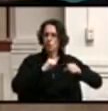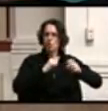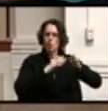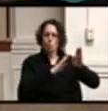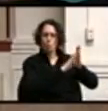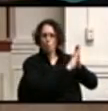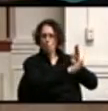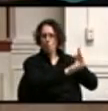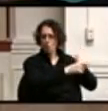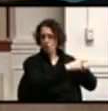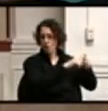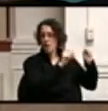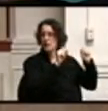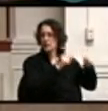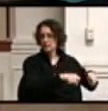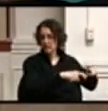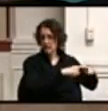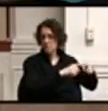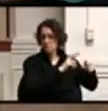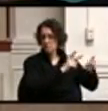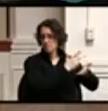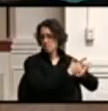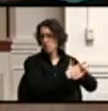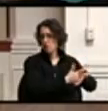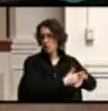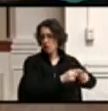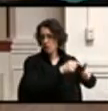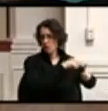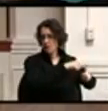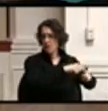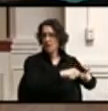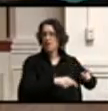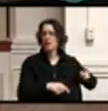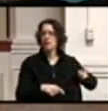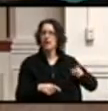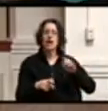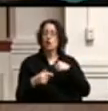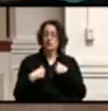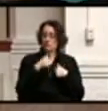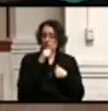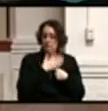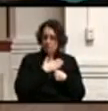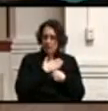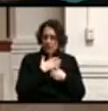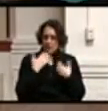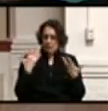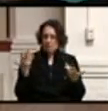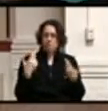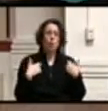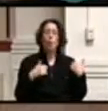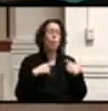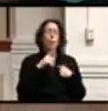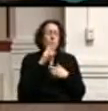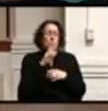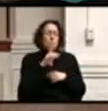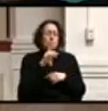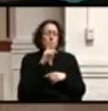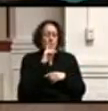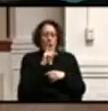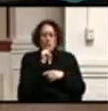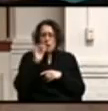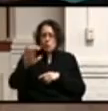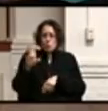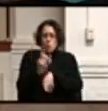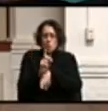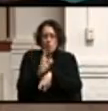parking. It's not much further to walk than the corner of that lot. It's not under my charge, so I don't. Yeah. Not anybody's. Right. It's way interesting. We'll